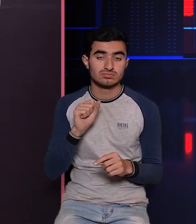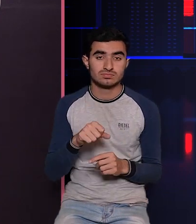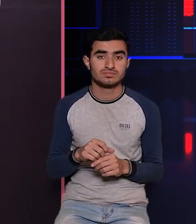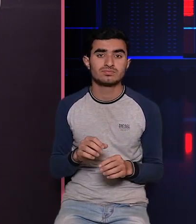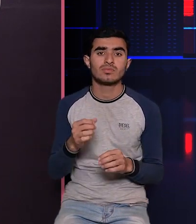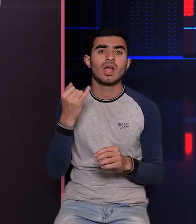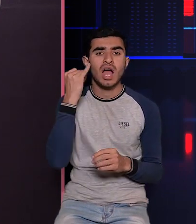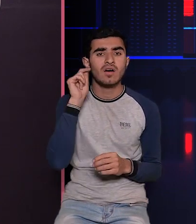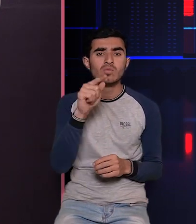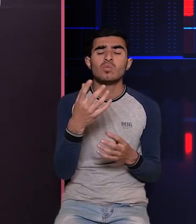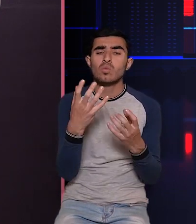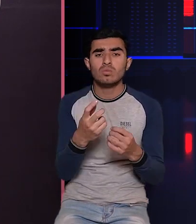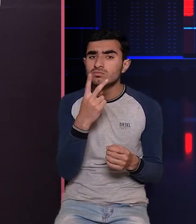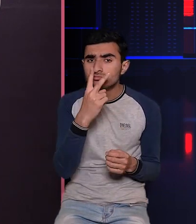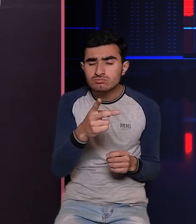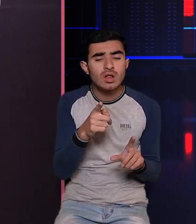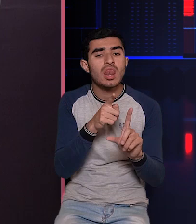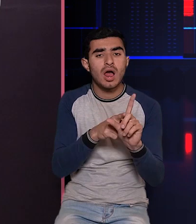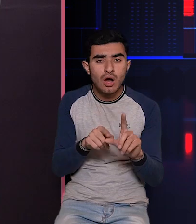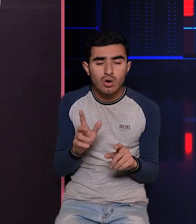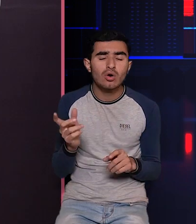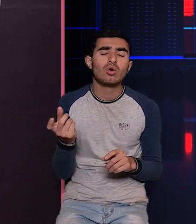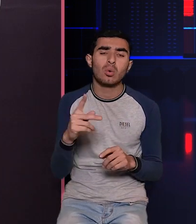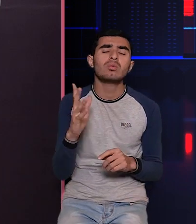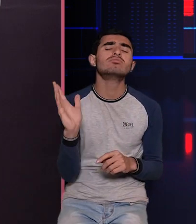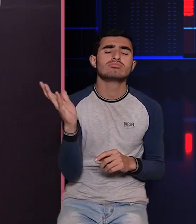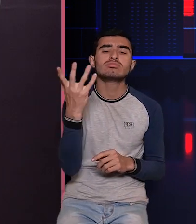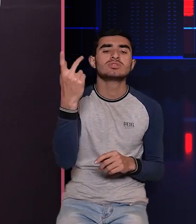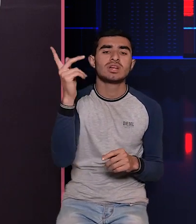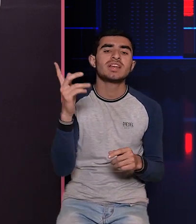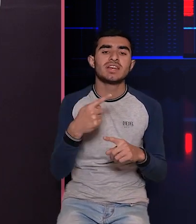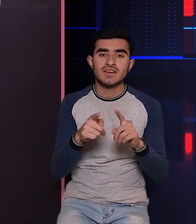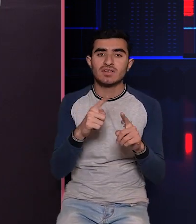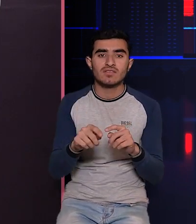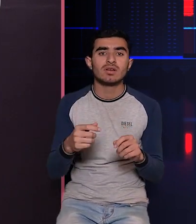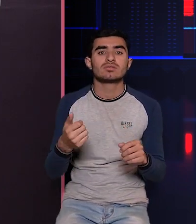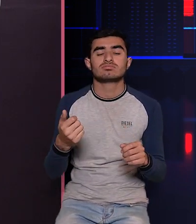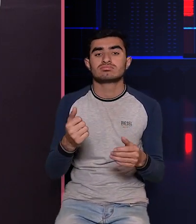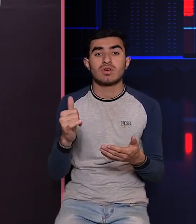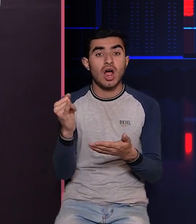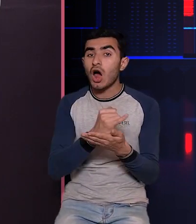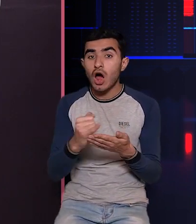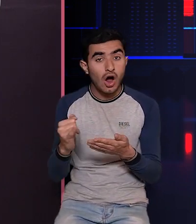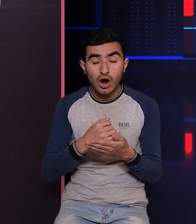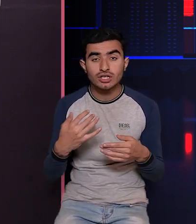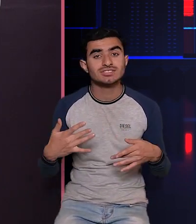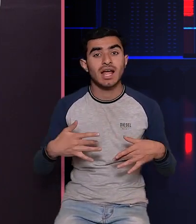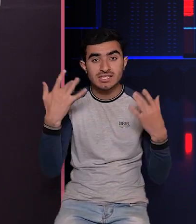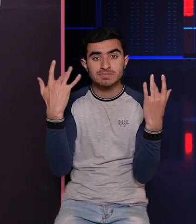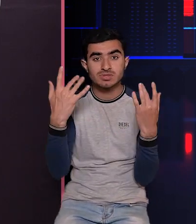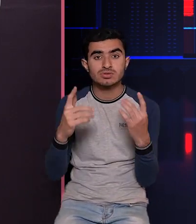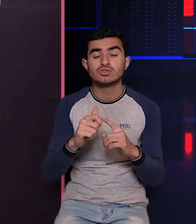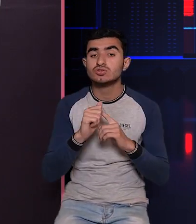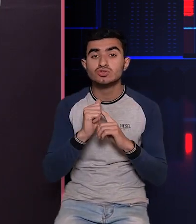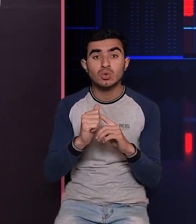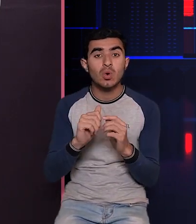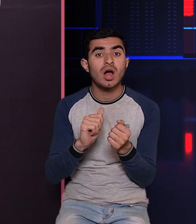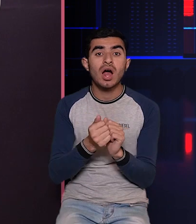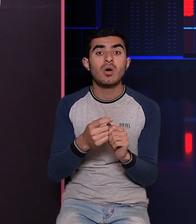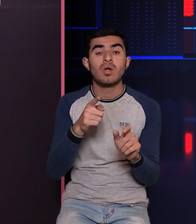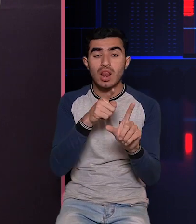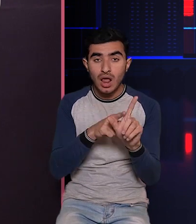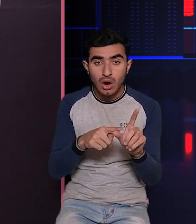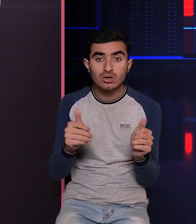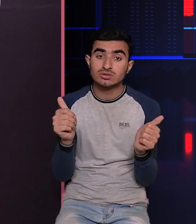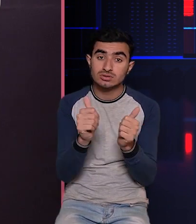is imperative that the government works alongside with our vision and mission. And I